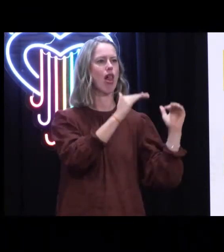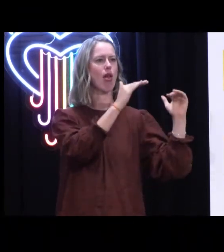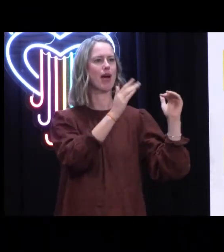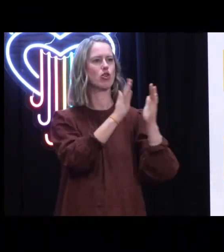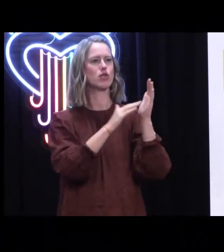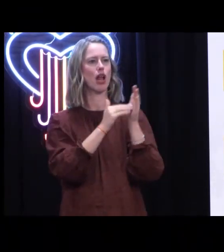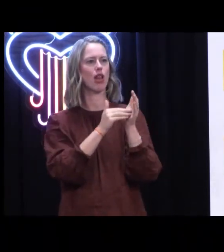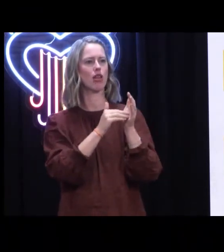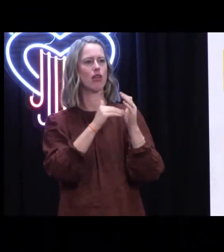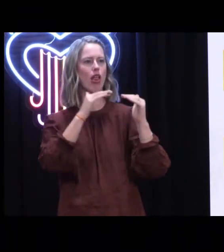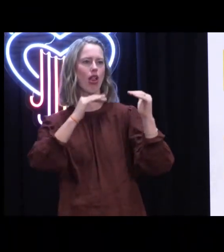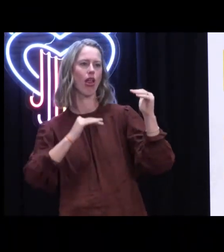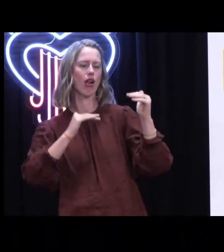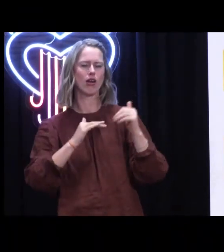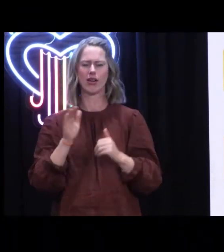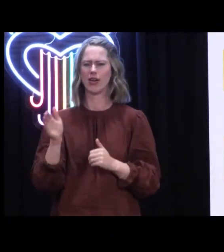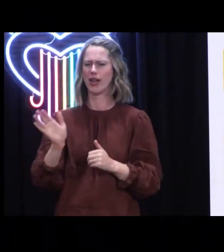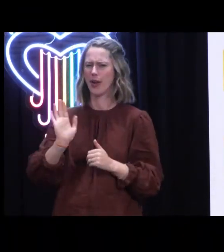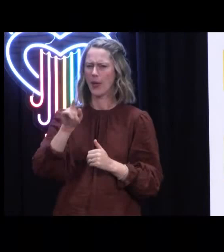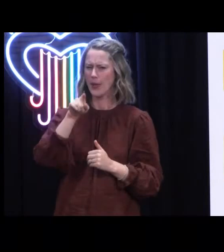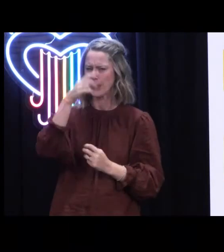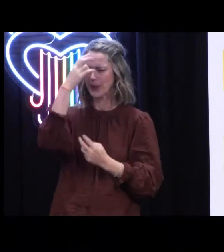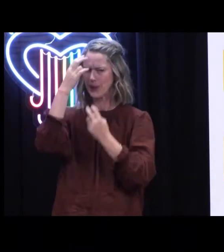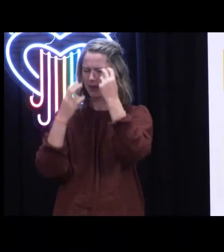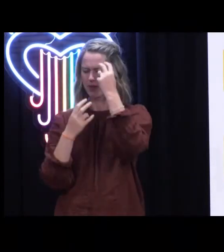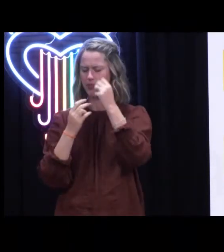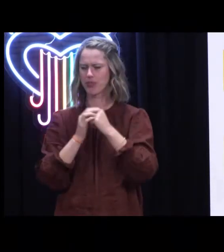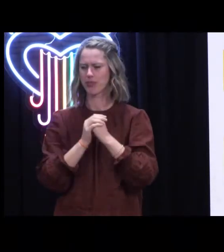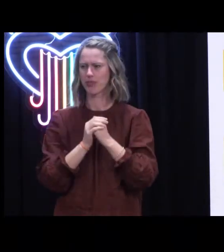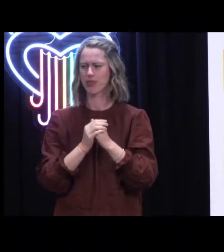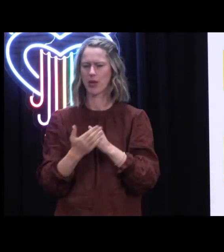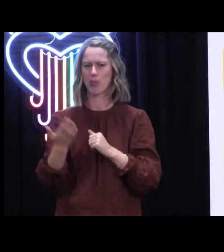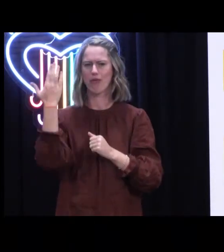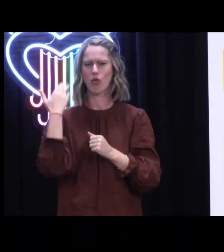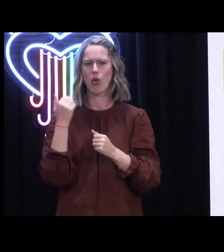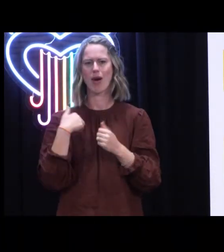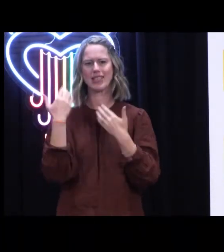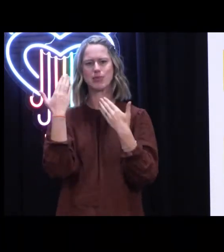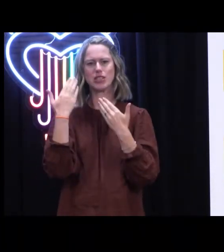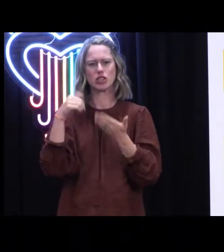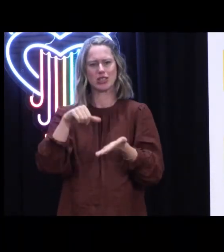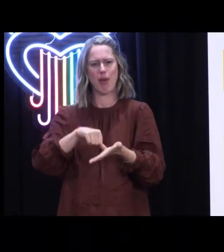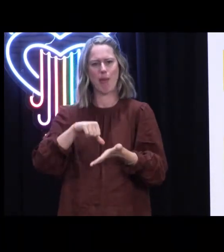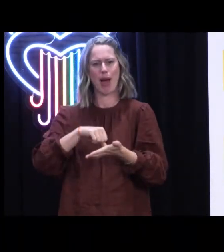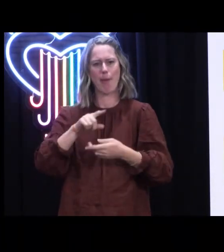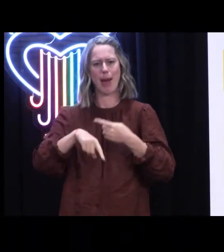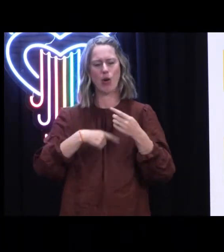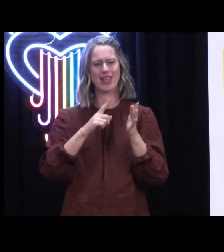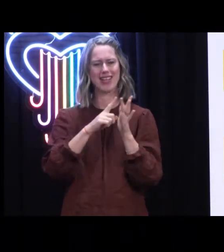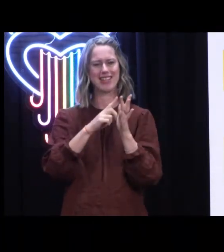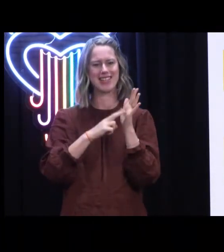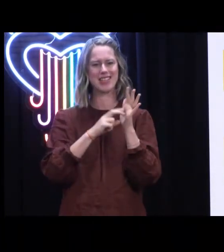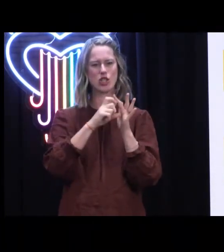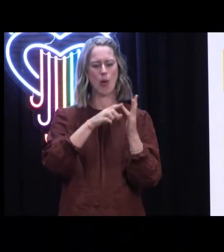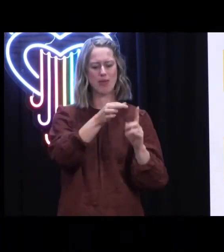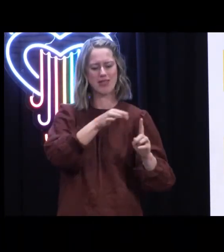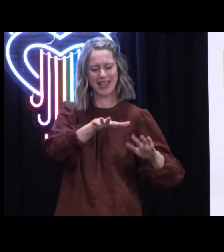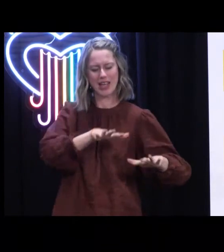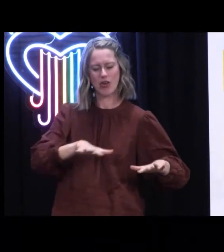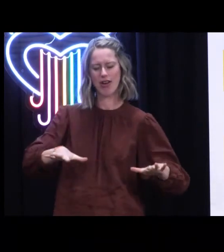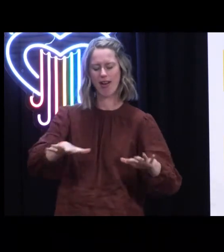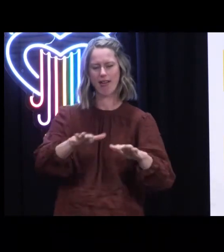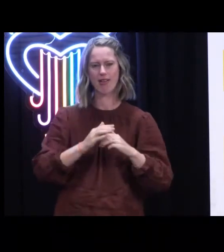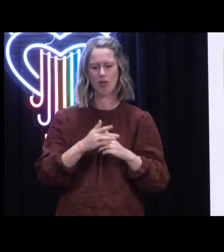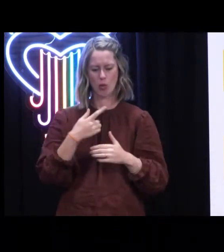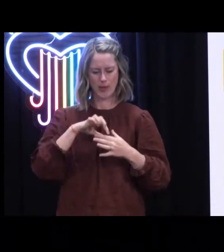you misunderstand me. I'll refer you to my speech on the Indo-Pacific at Te Papa not so long ago, where first and foremost